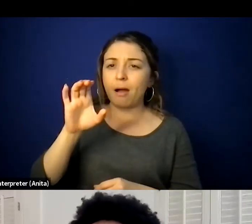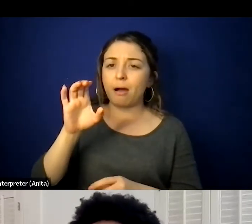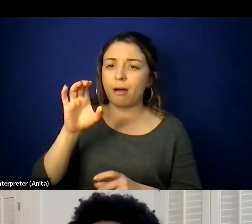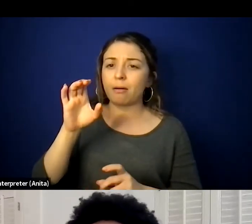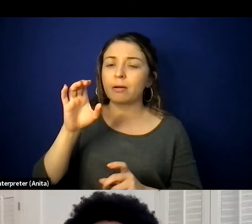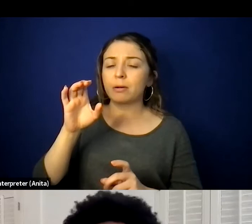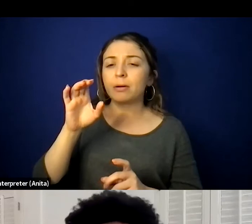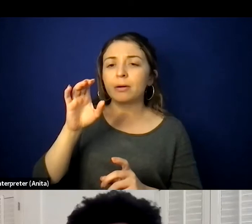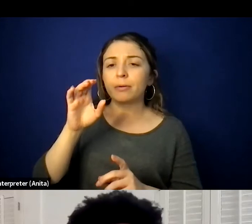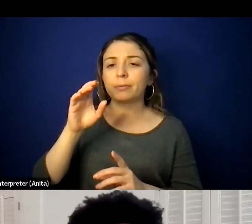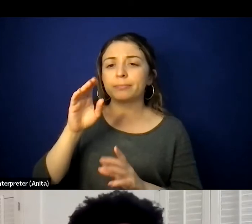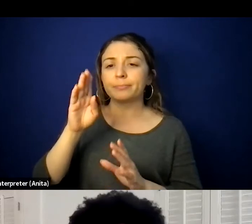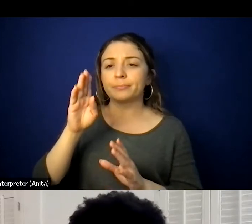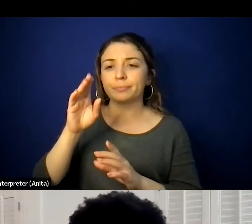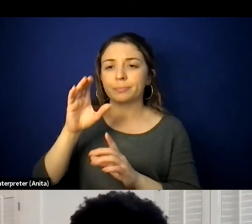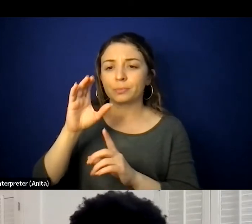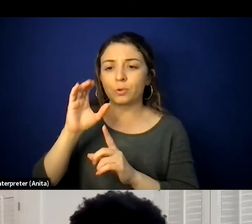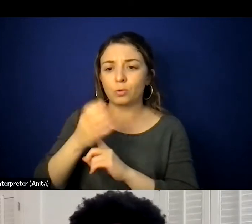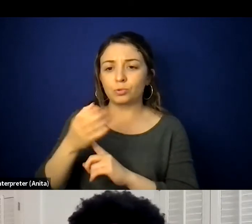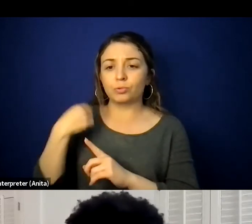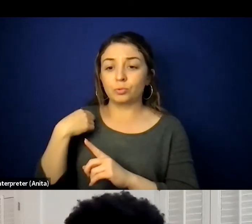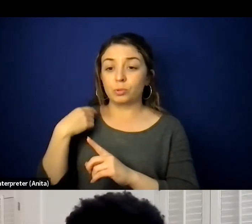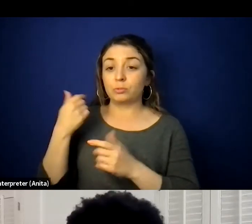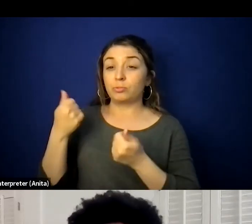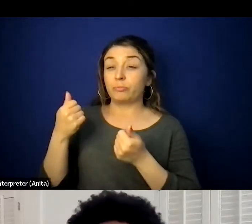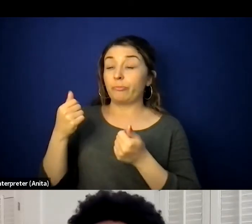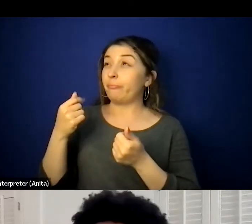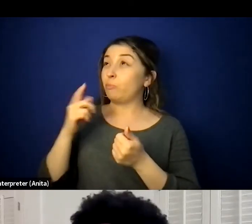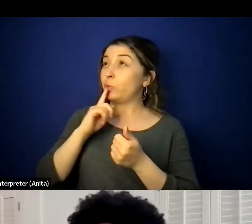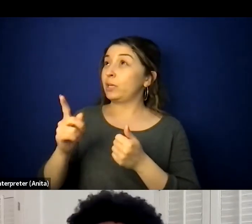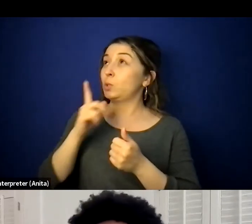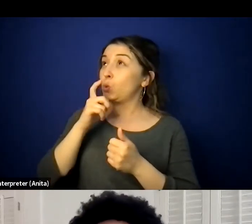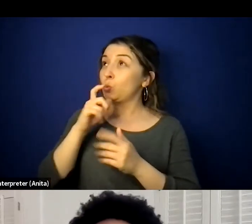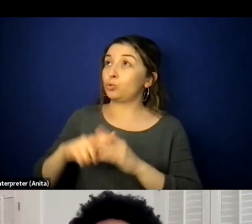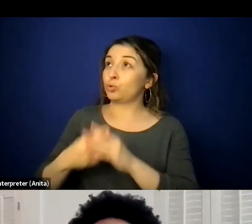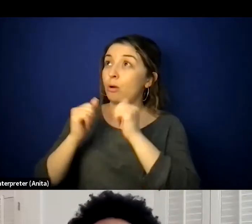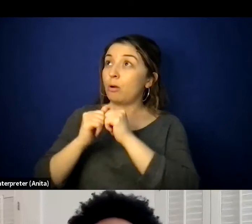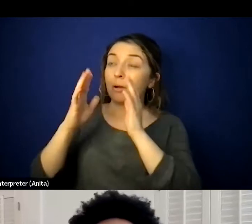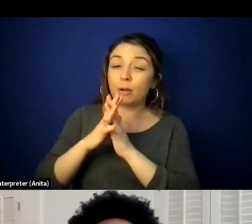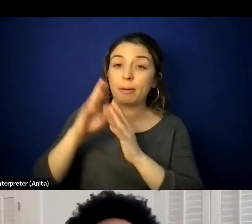a group of primarily BIPOC women and queer folks who,